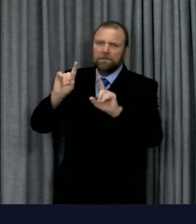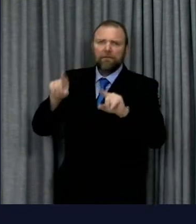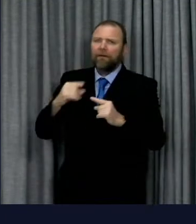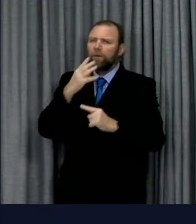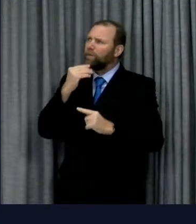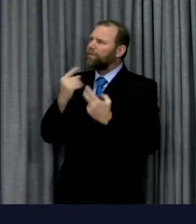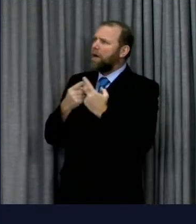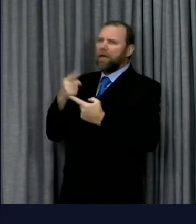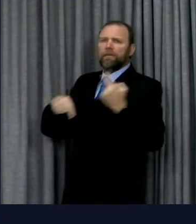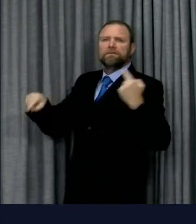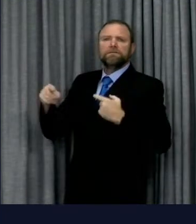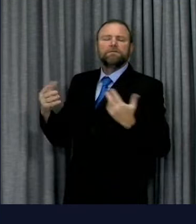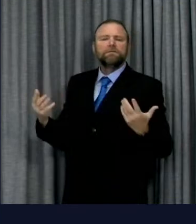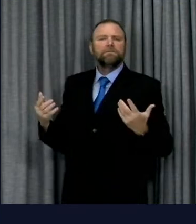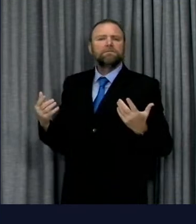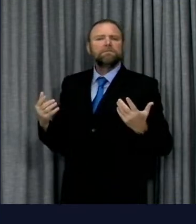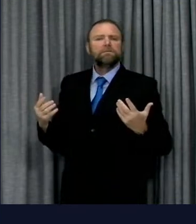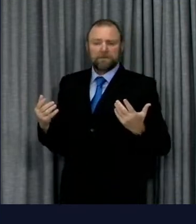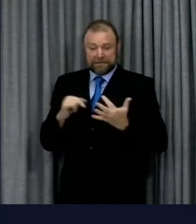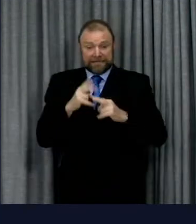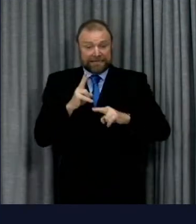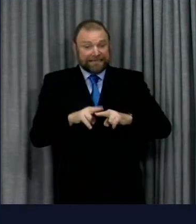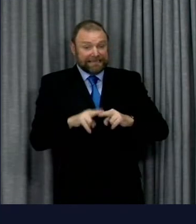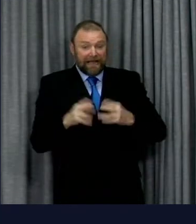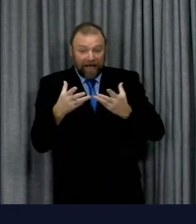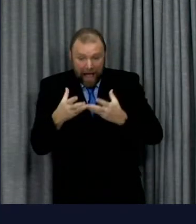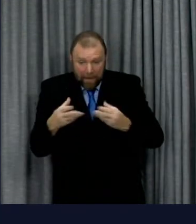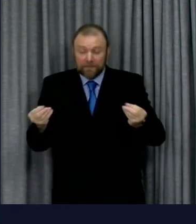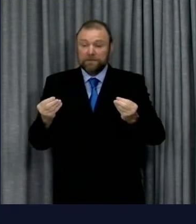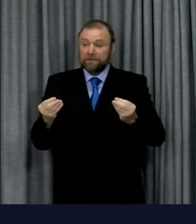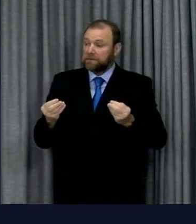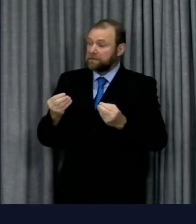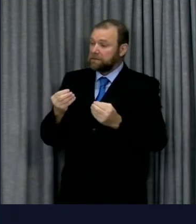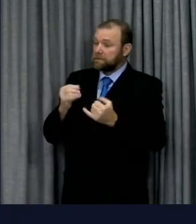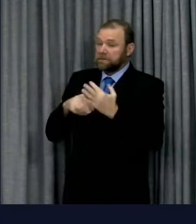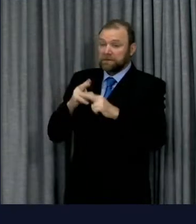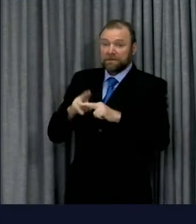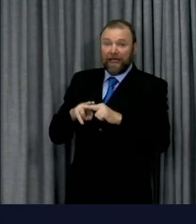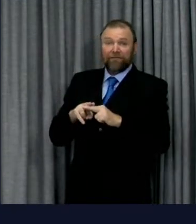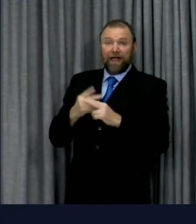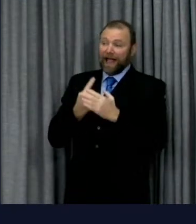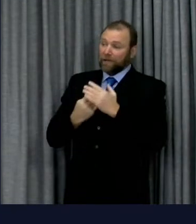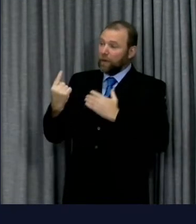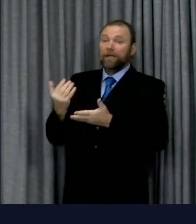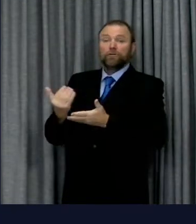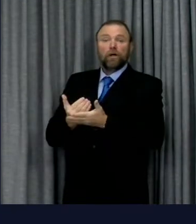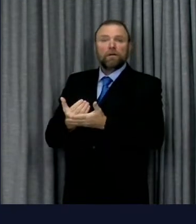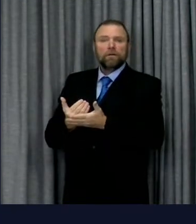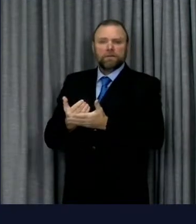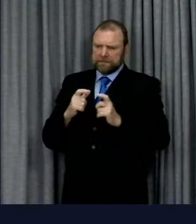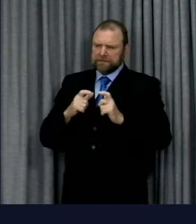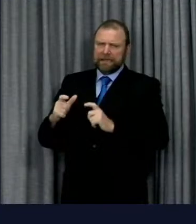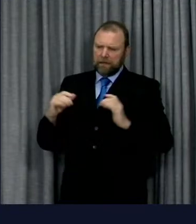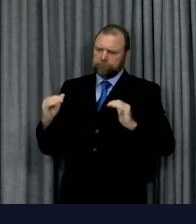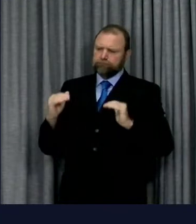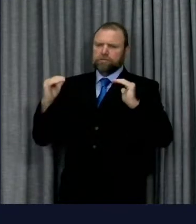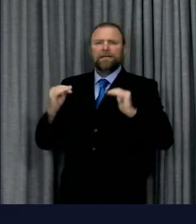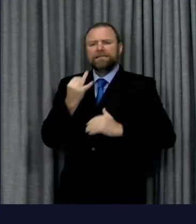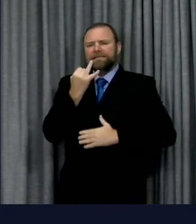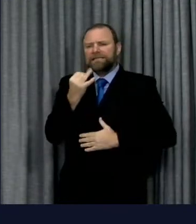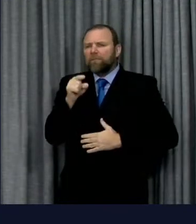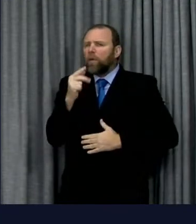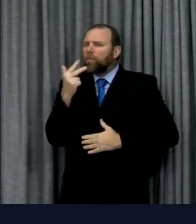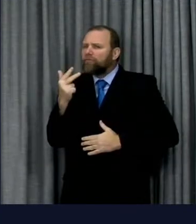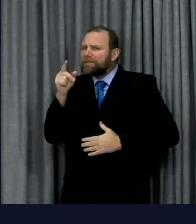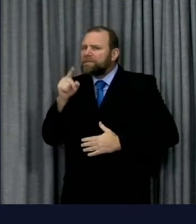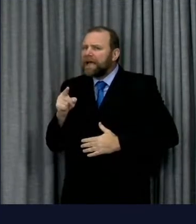And while staff absences and self-isolation rates have fallen, they're still high. 7.3% of our